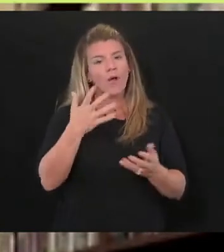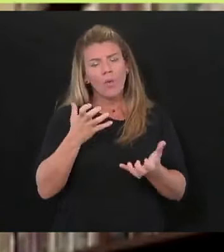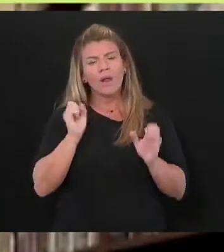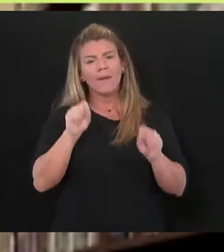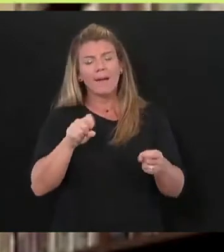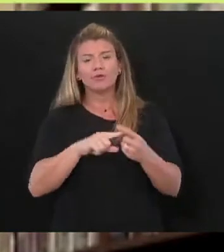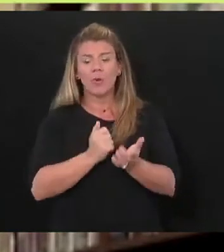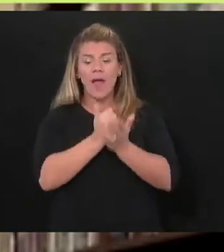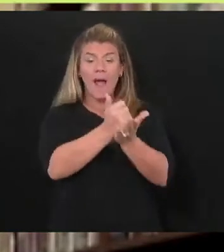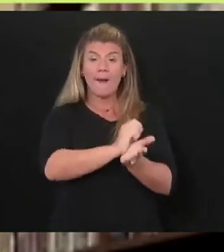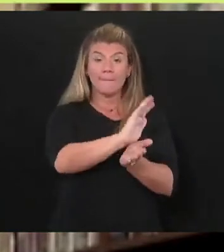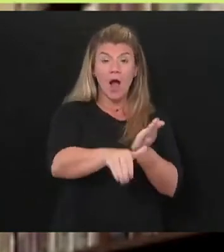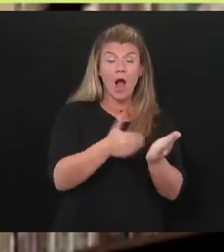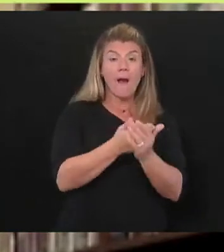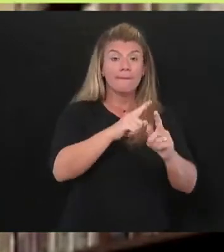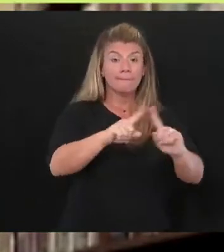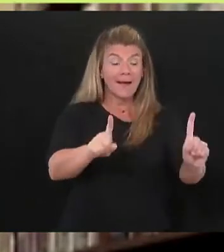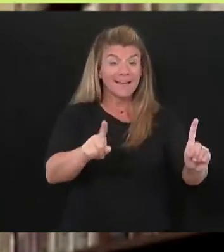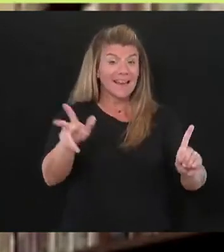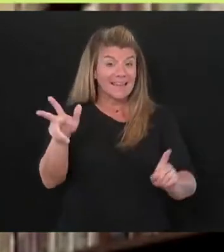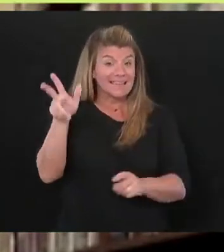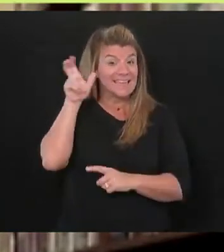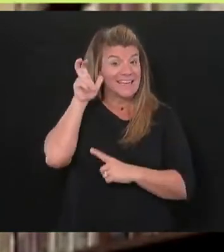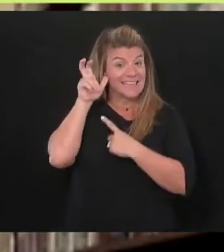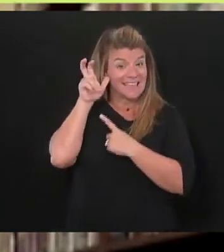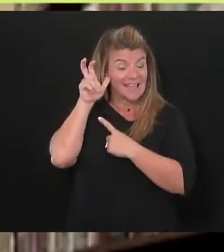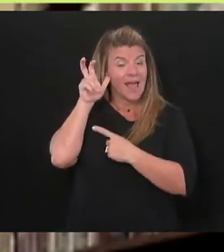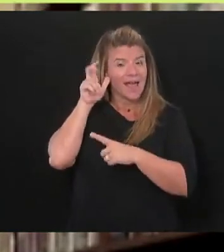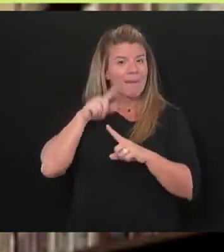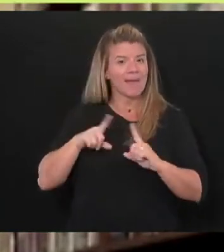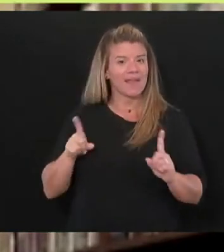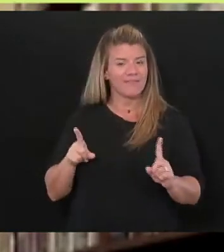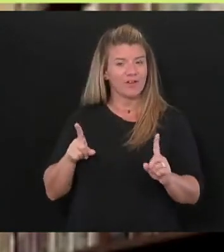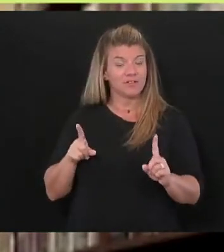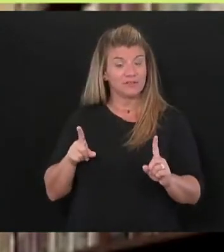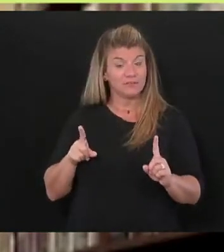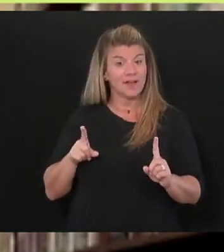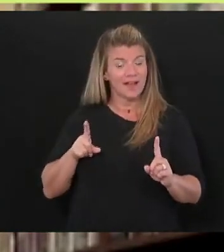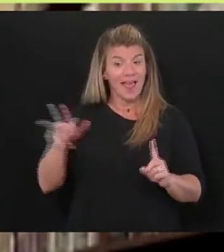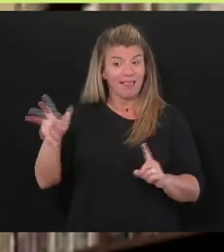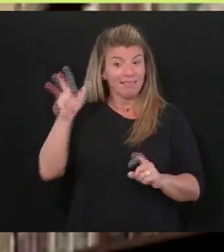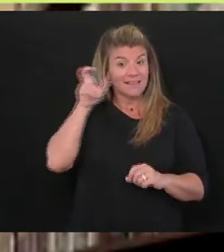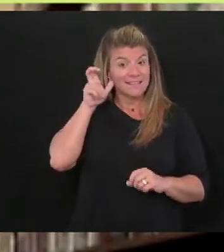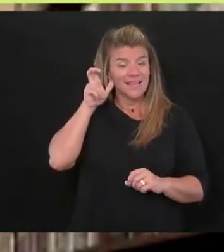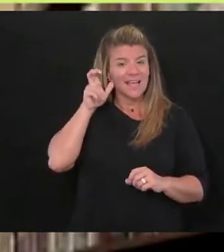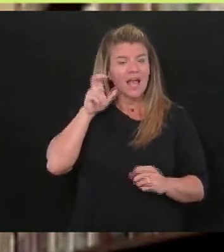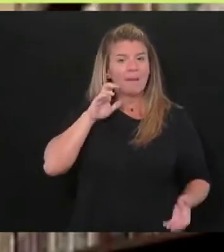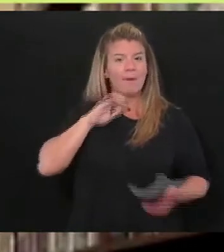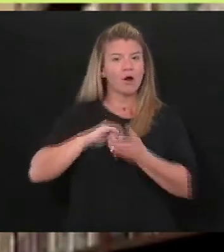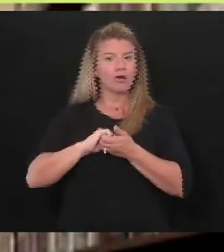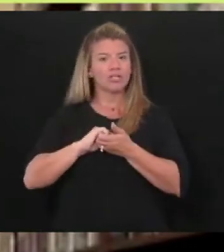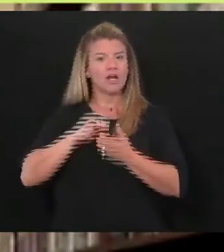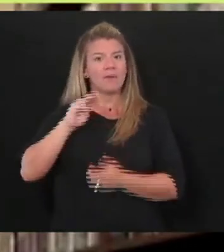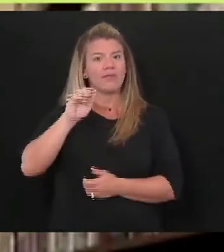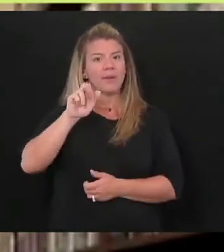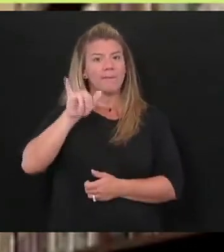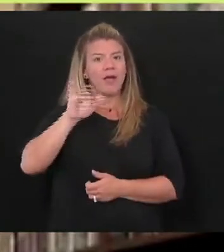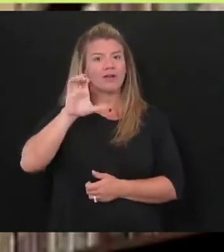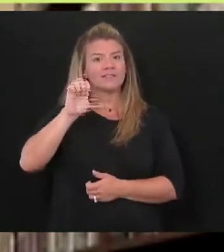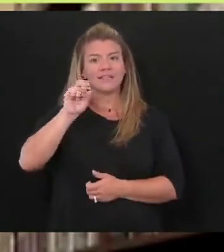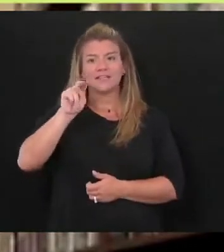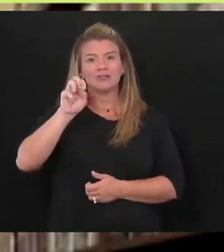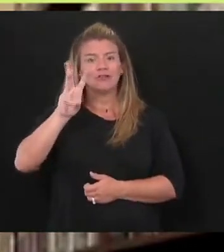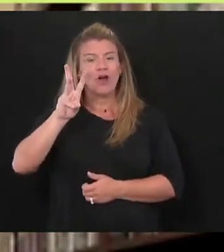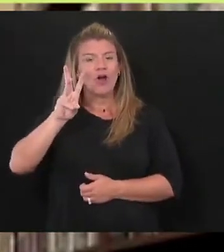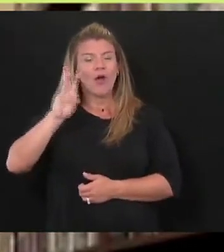But listening has made a big difference for us. And at first, it led to a partnership with Mary C. Snow Elementary School, and then to